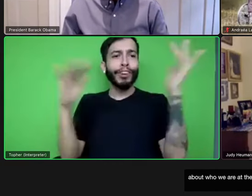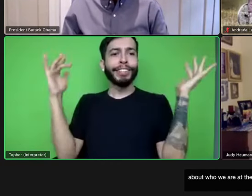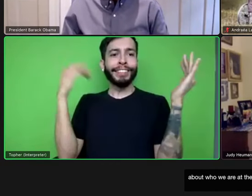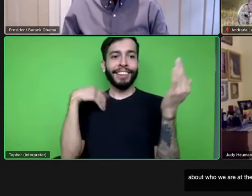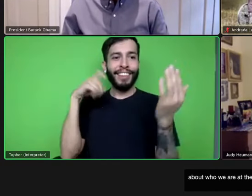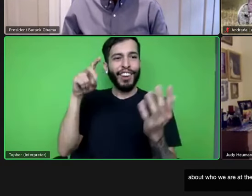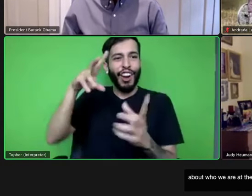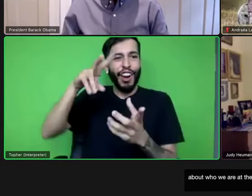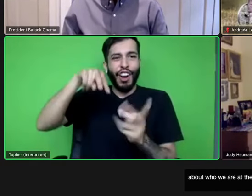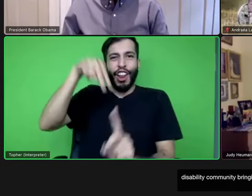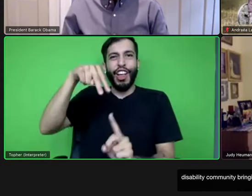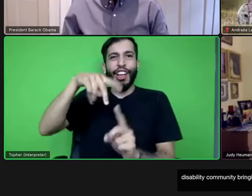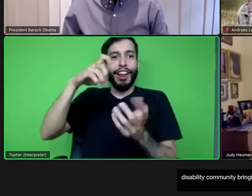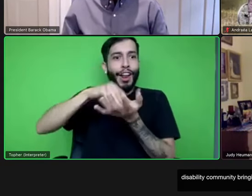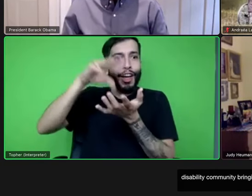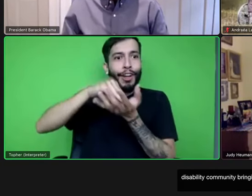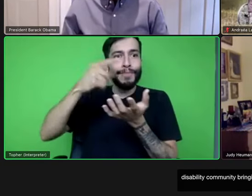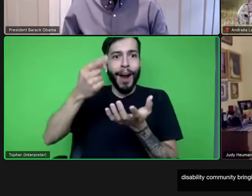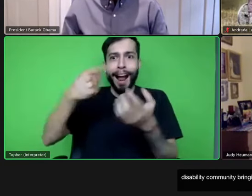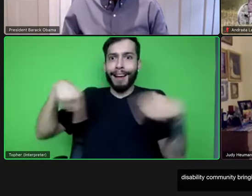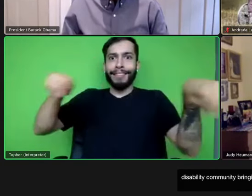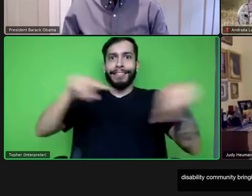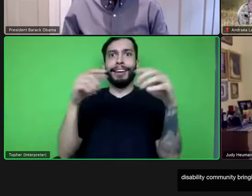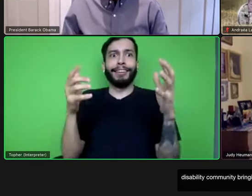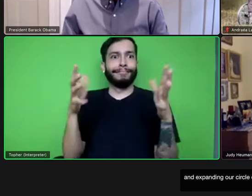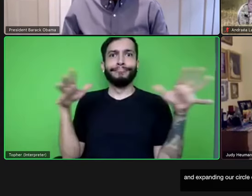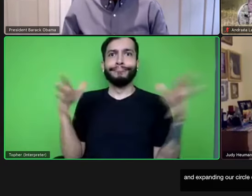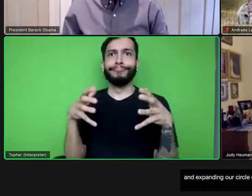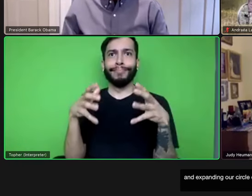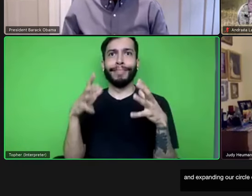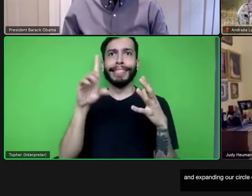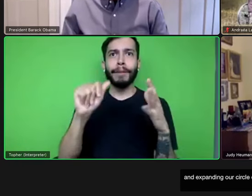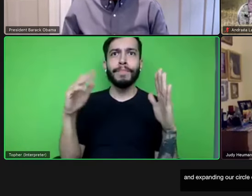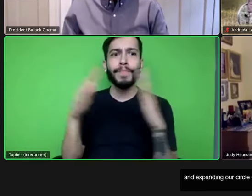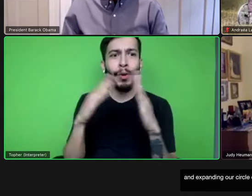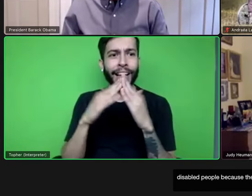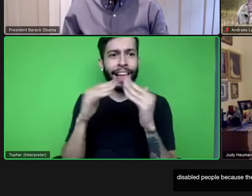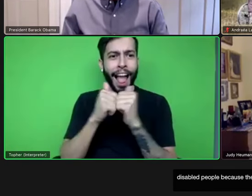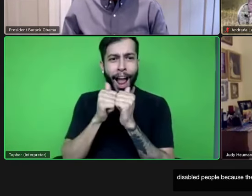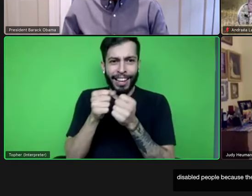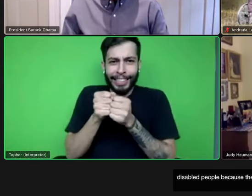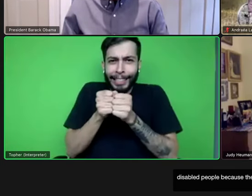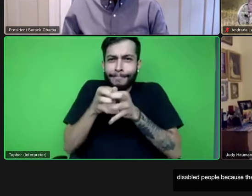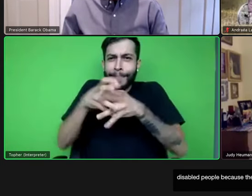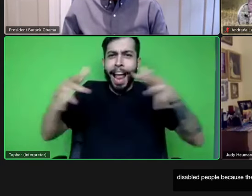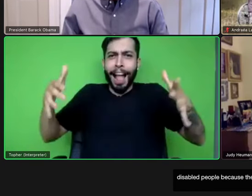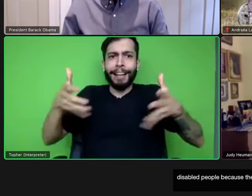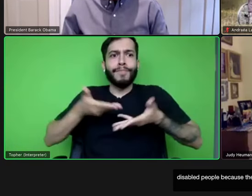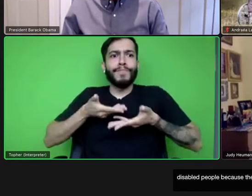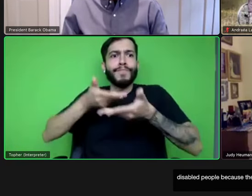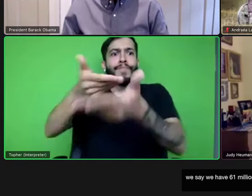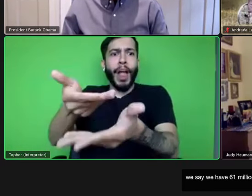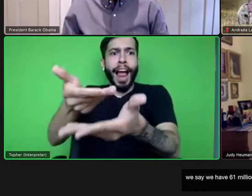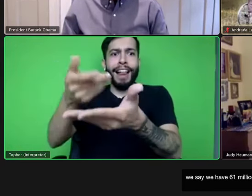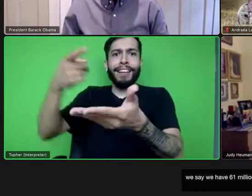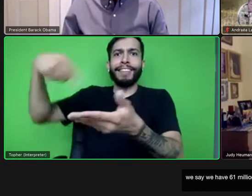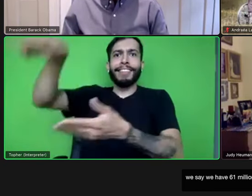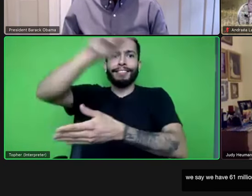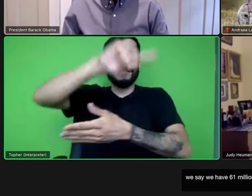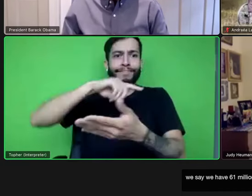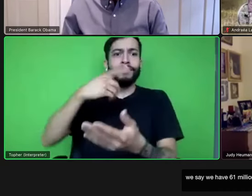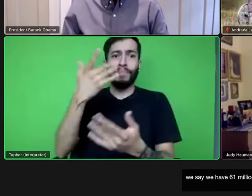our circle of disabled people, because in the U.S. we say we have 61 million disabled people and 1 billion disabled